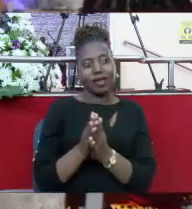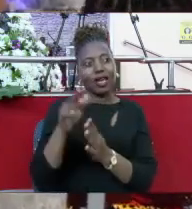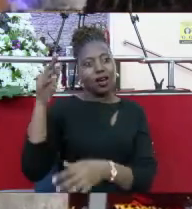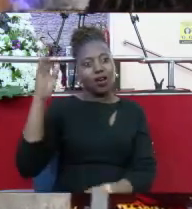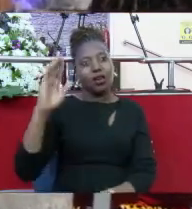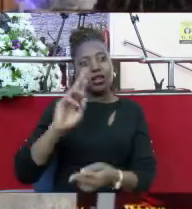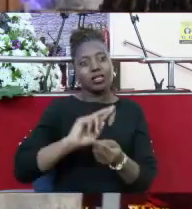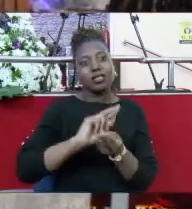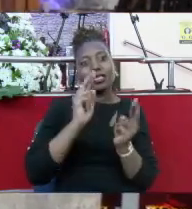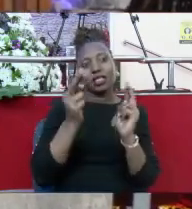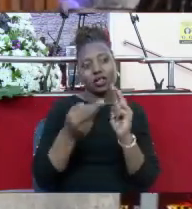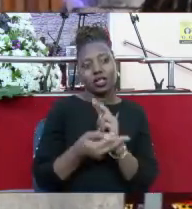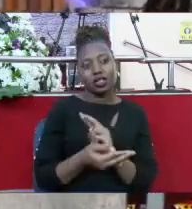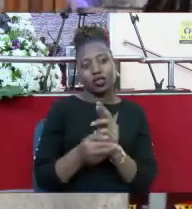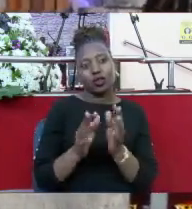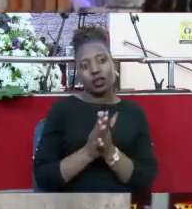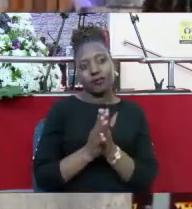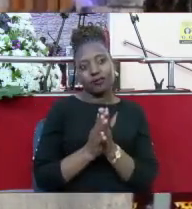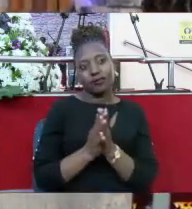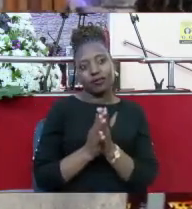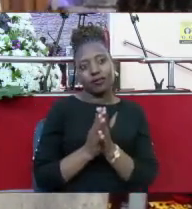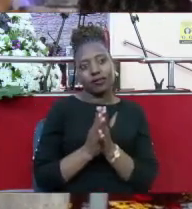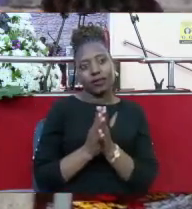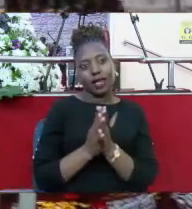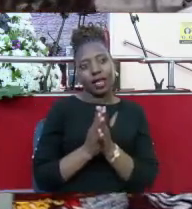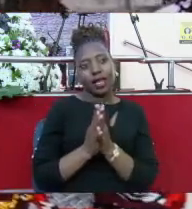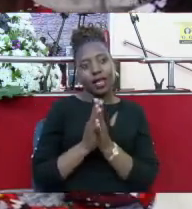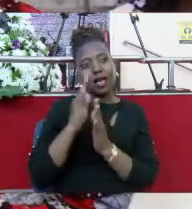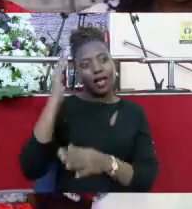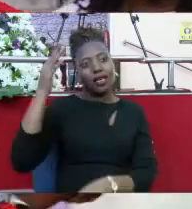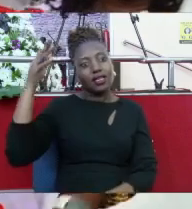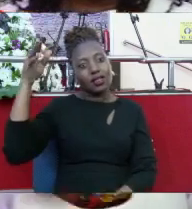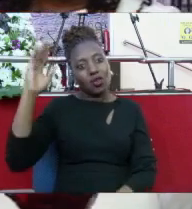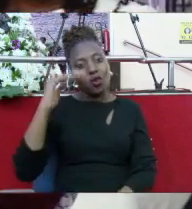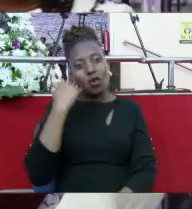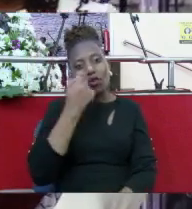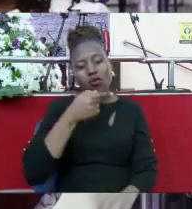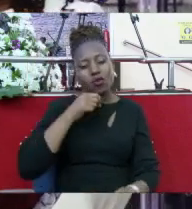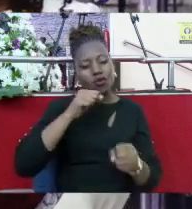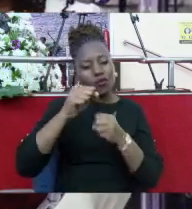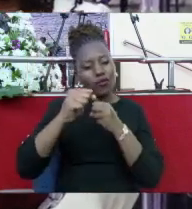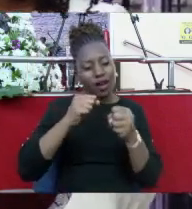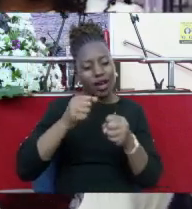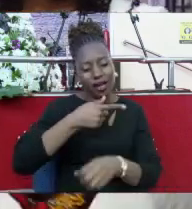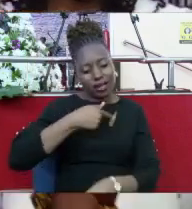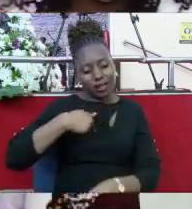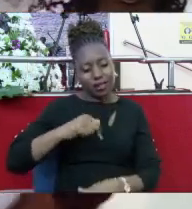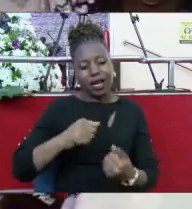restoration. He is God who is the one who fights our battles.